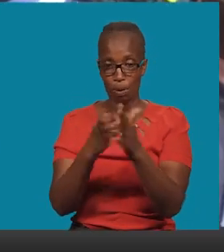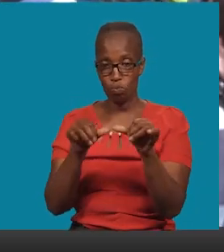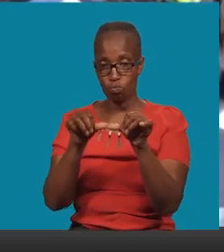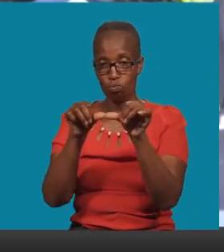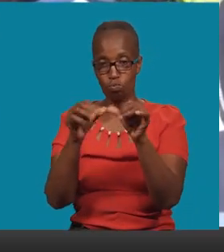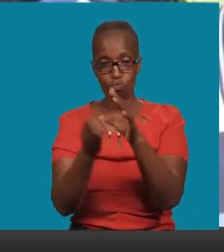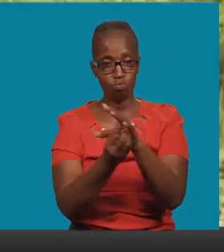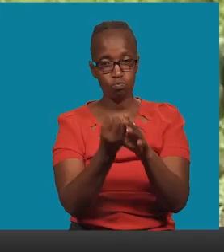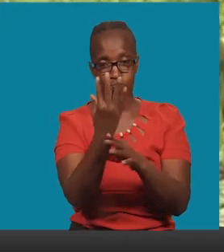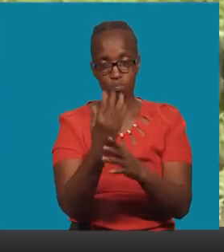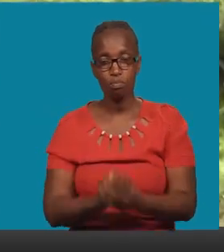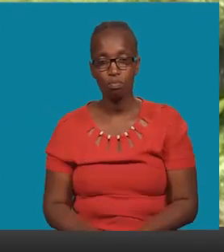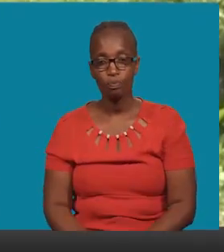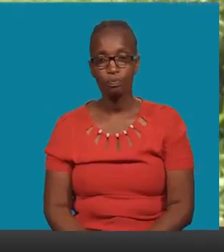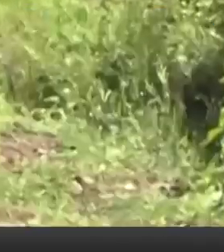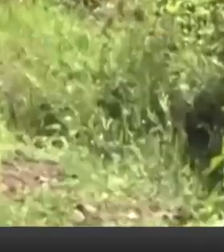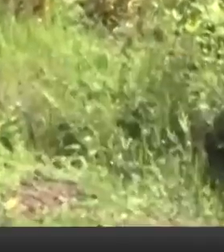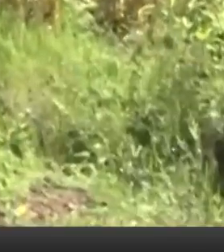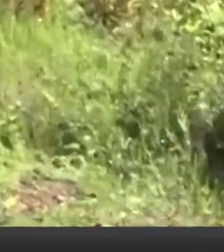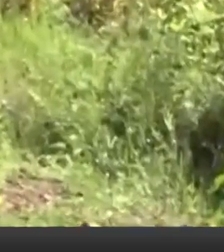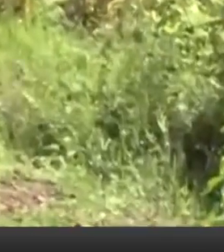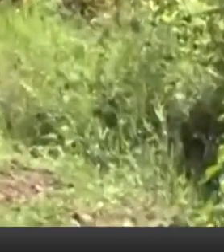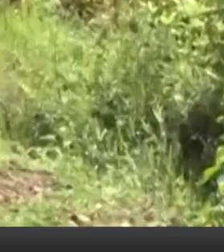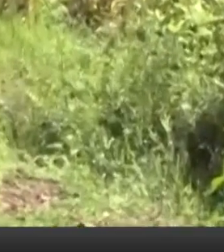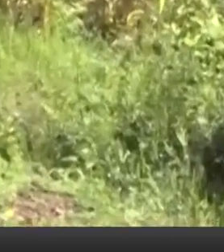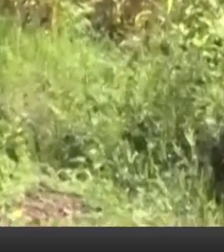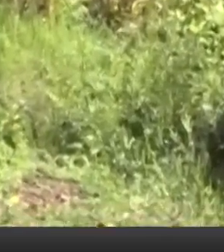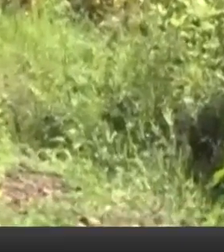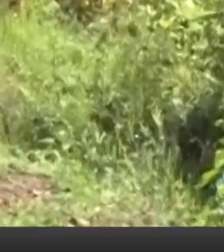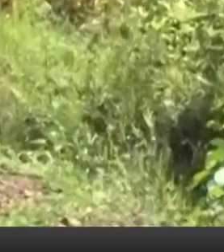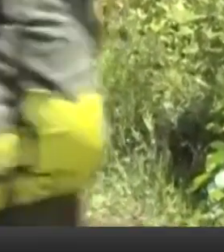the economy has grown. Jacqueline Gathoni, Undugu TV.